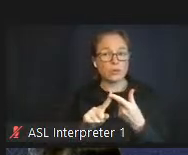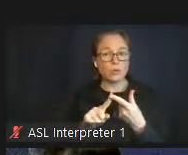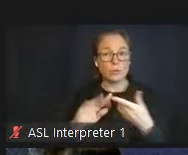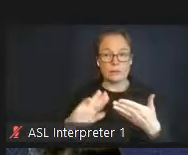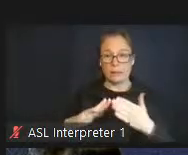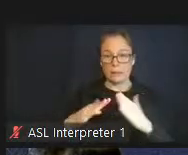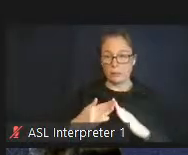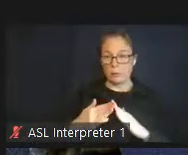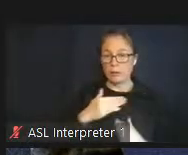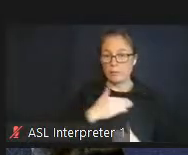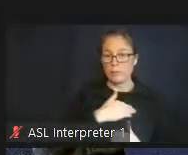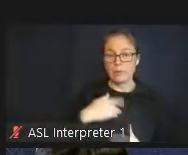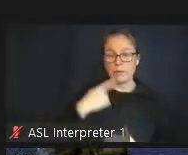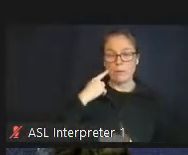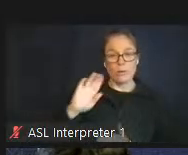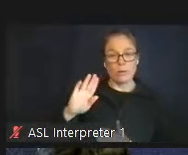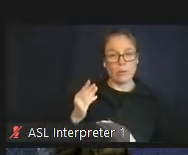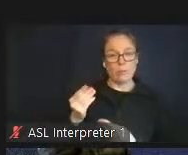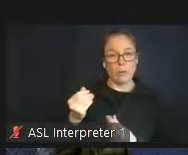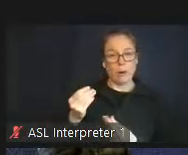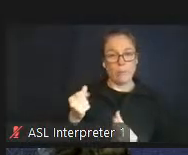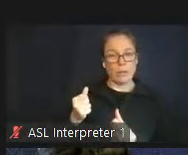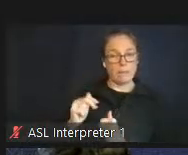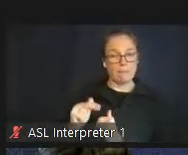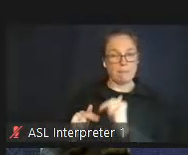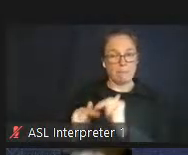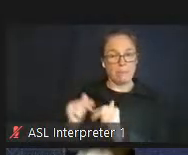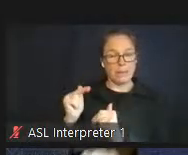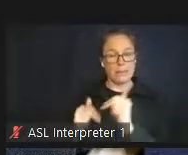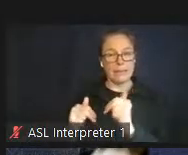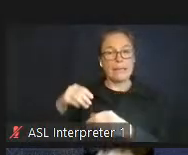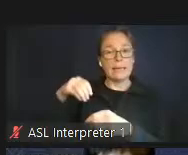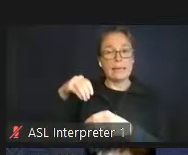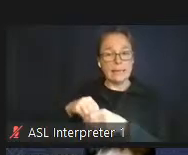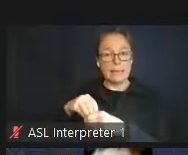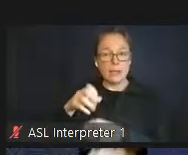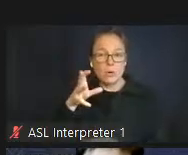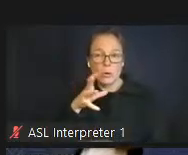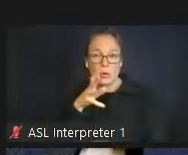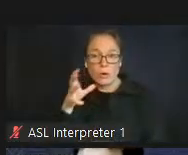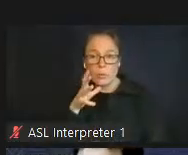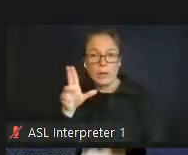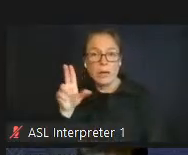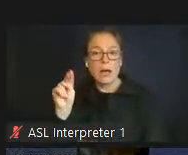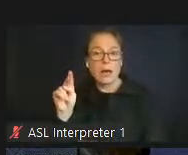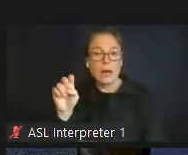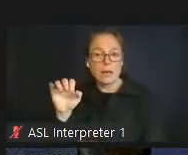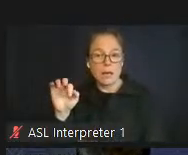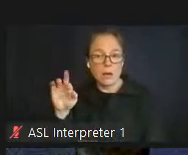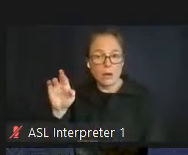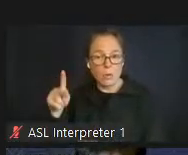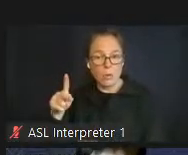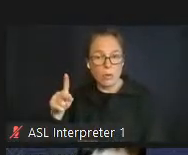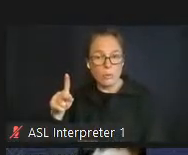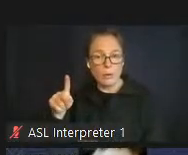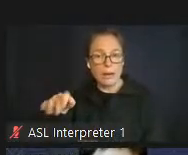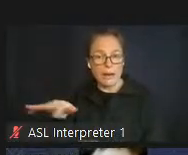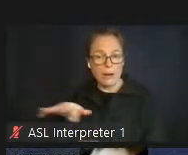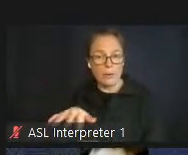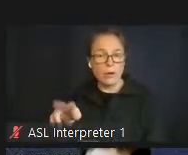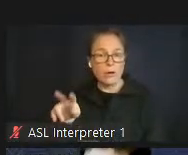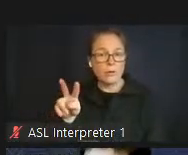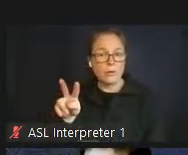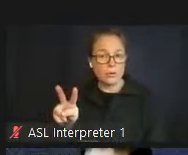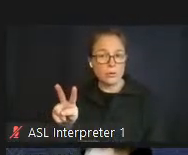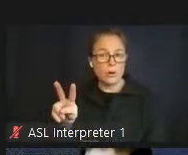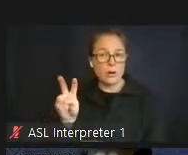regarding property development within the urban, unincorporated, and rural areas, approximately